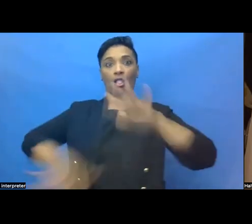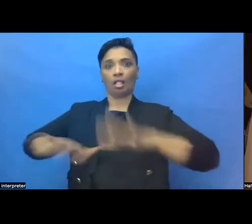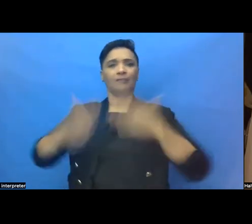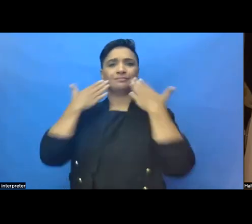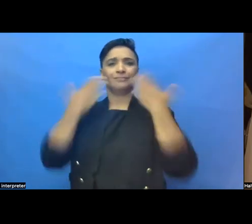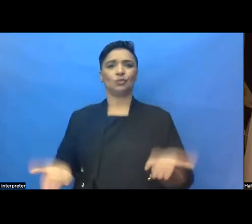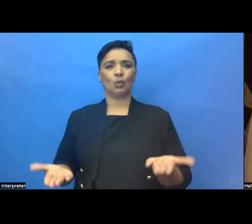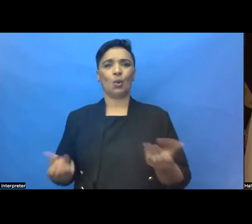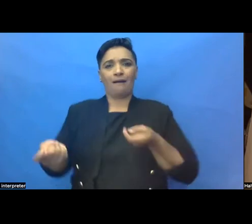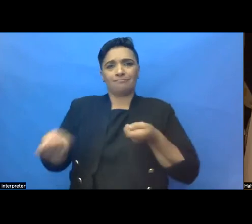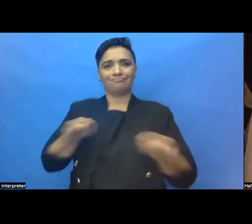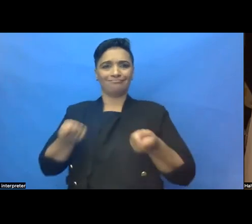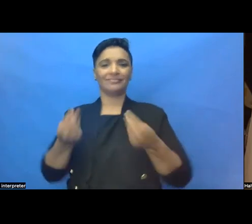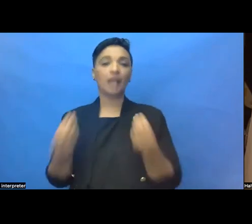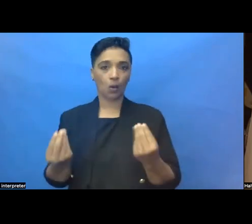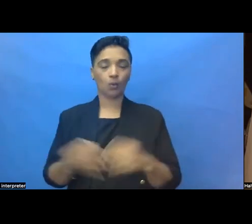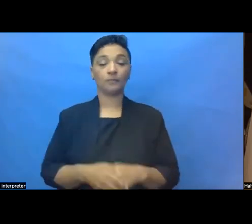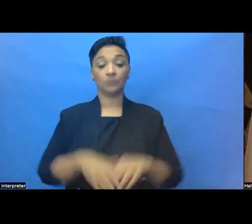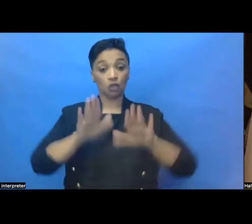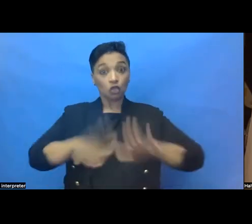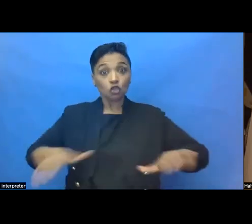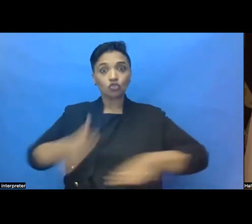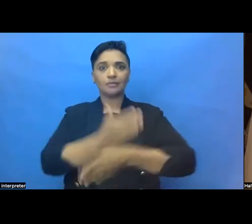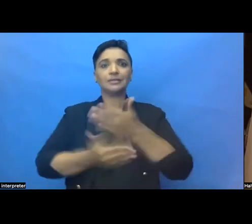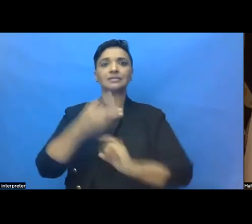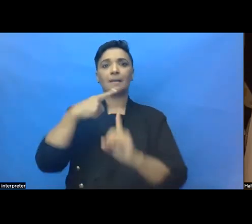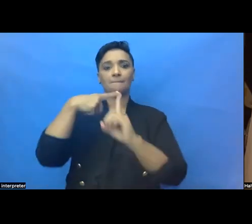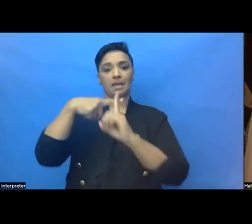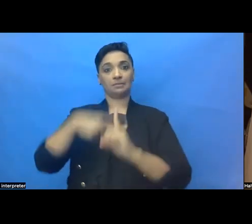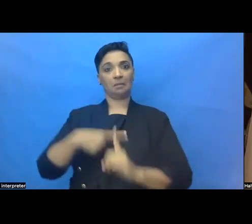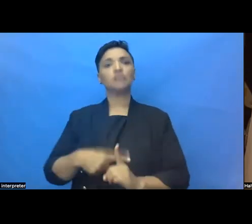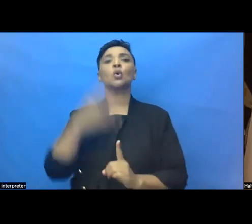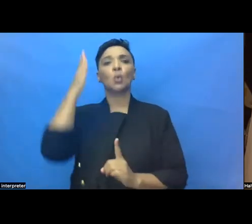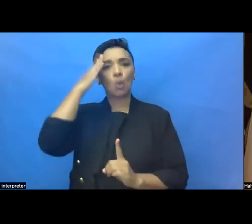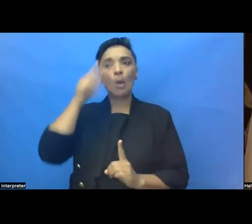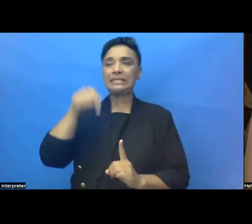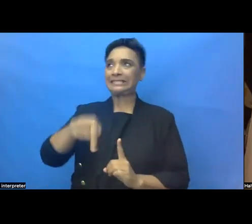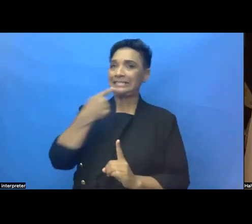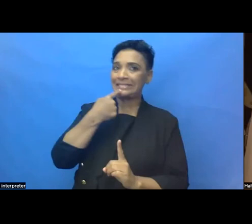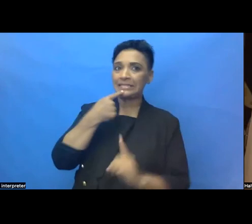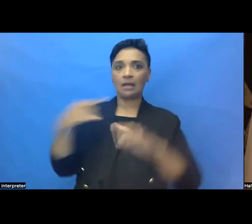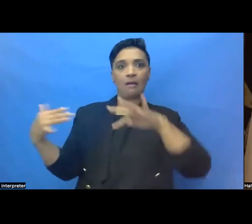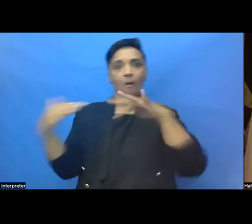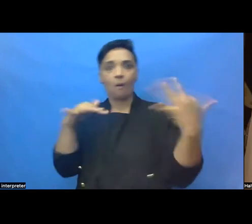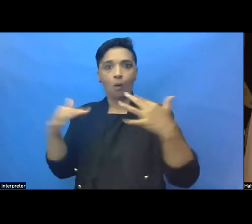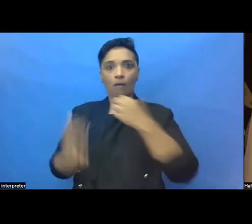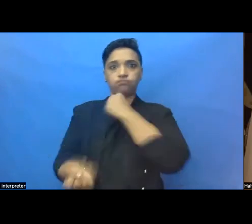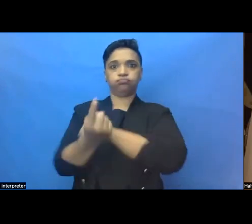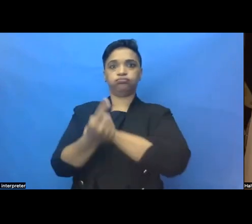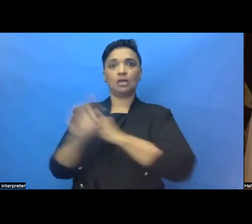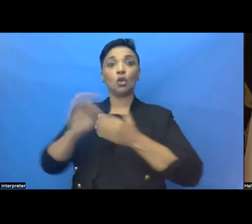need children made a decision when the war broke out to shelter in place. Those are places